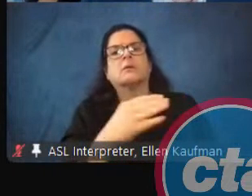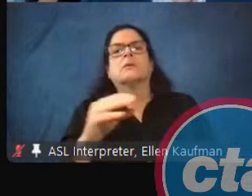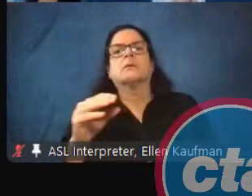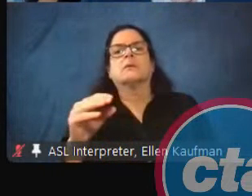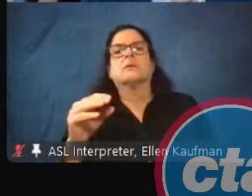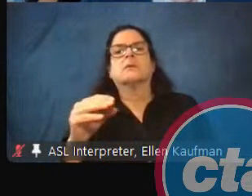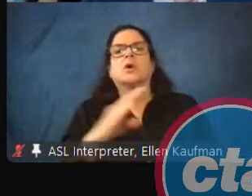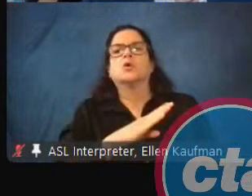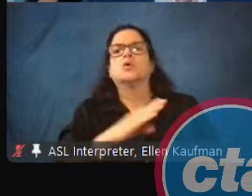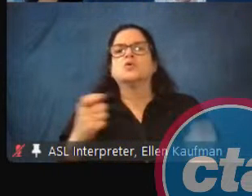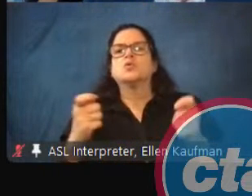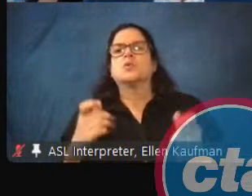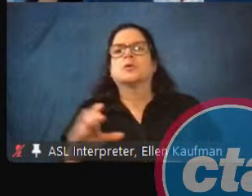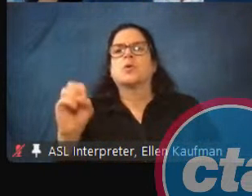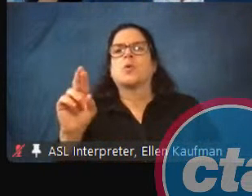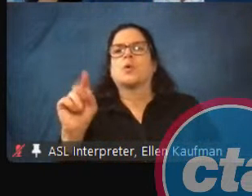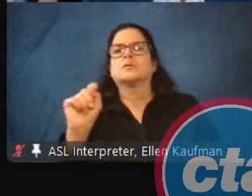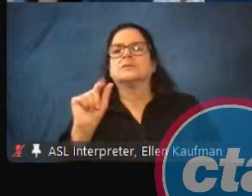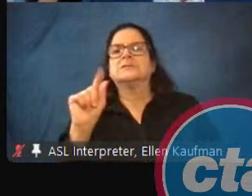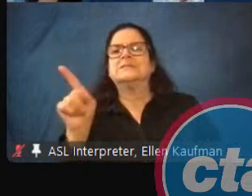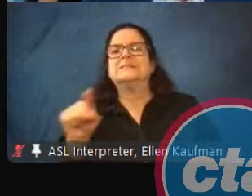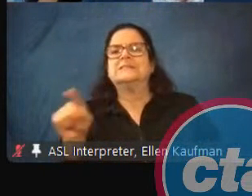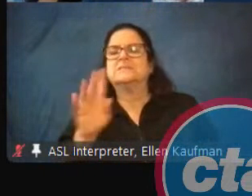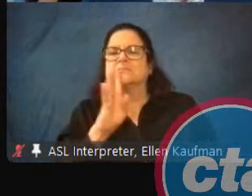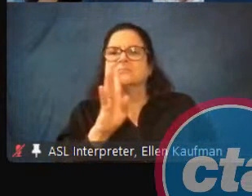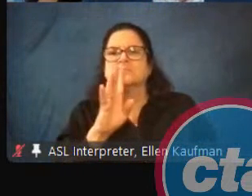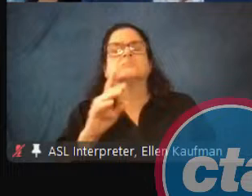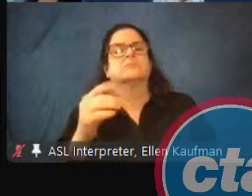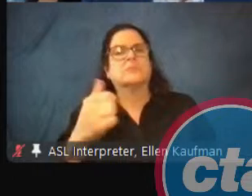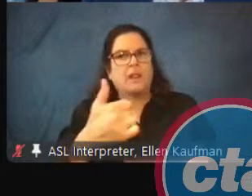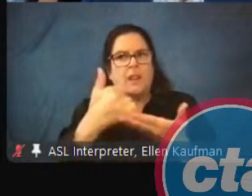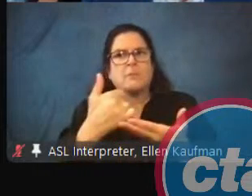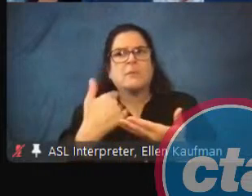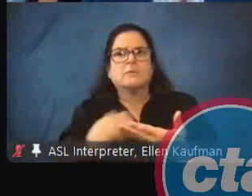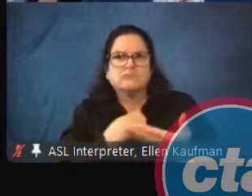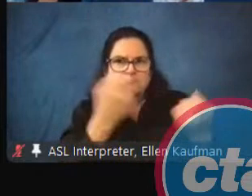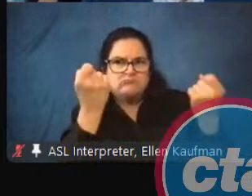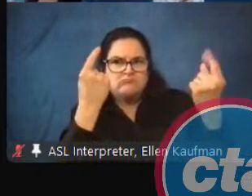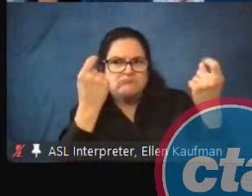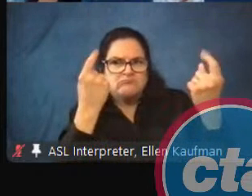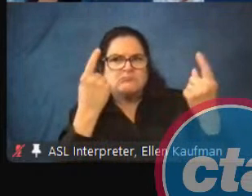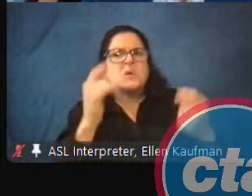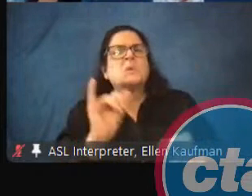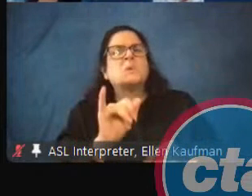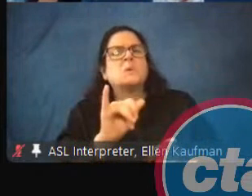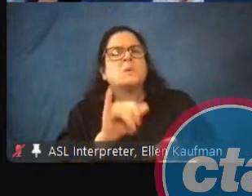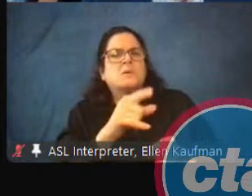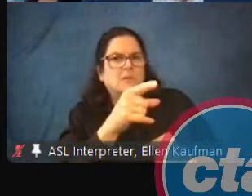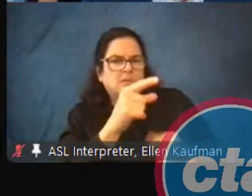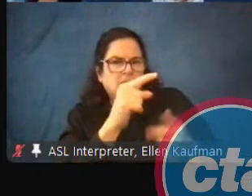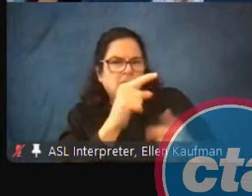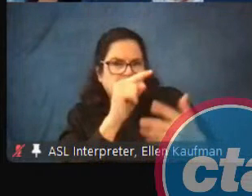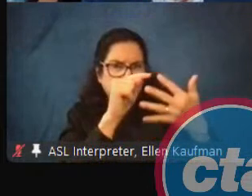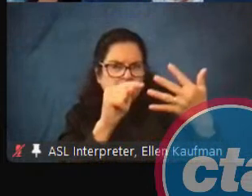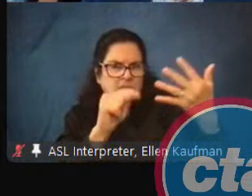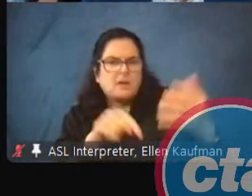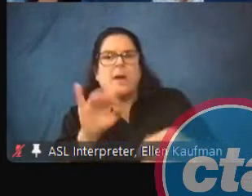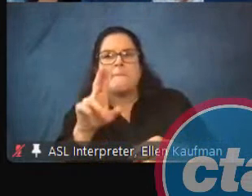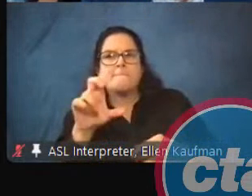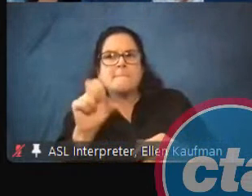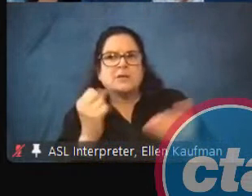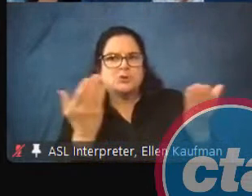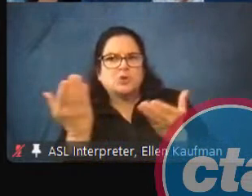us spending effort into understanding where and how different components play a role in our bus service particularly.